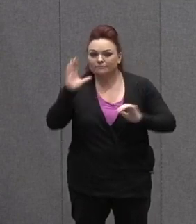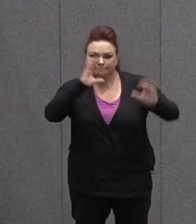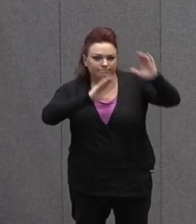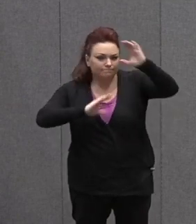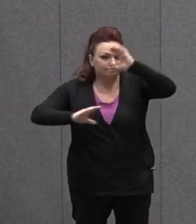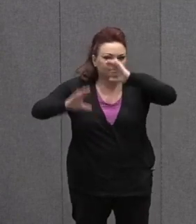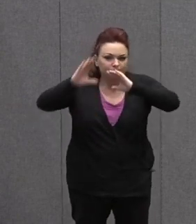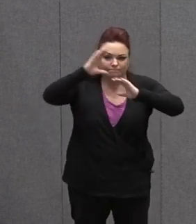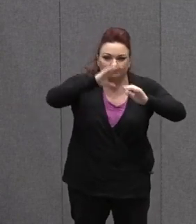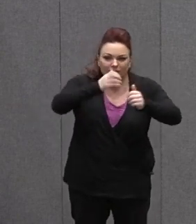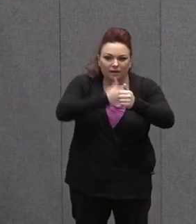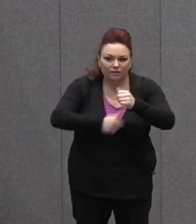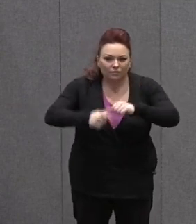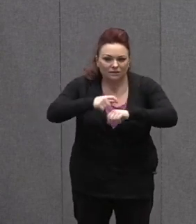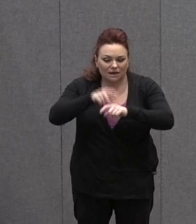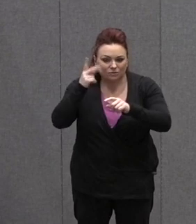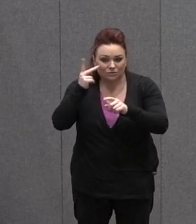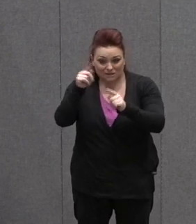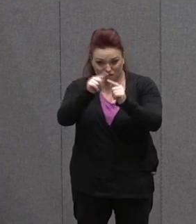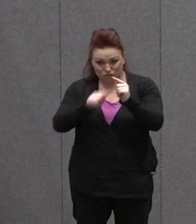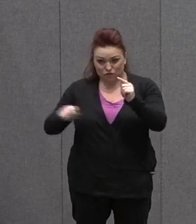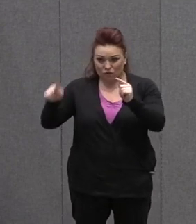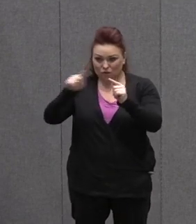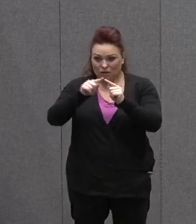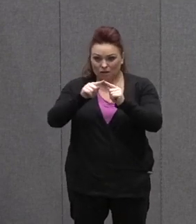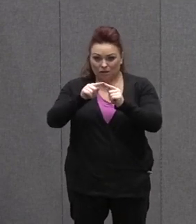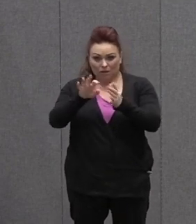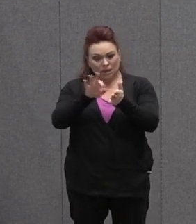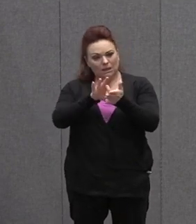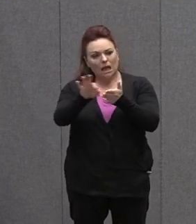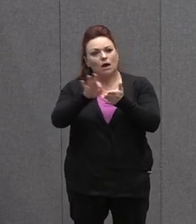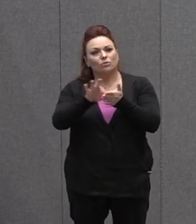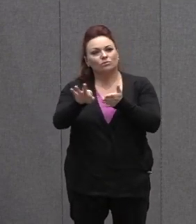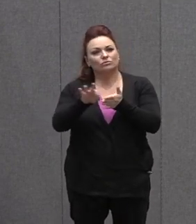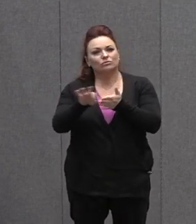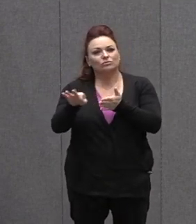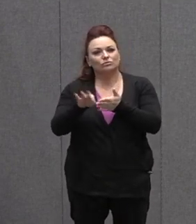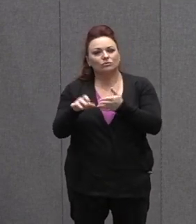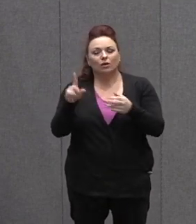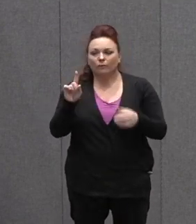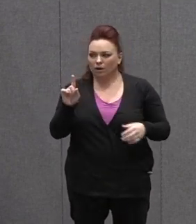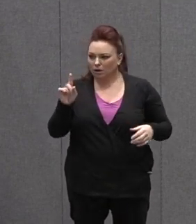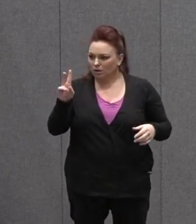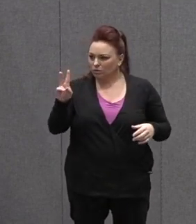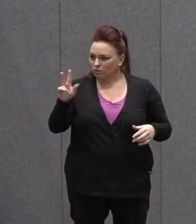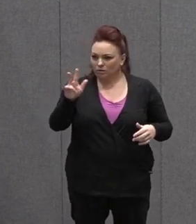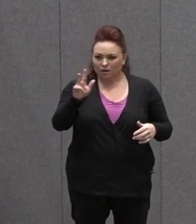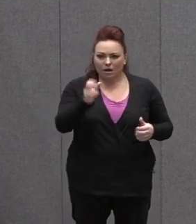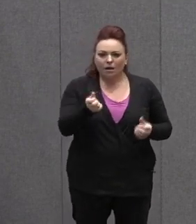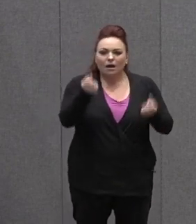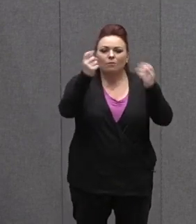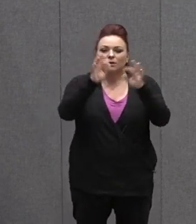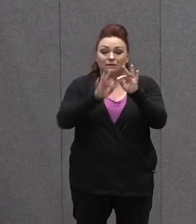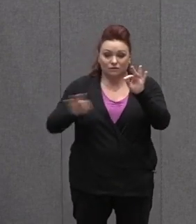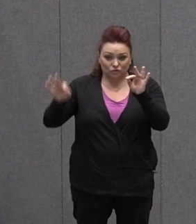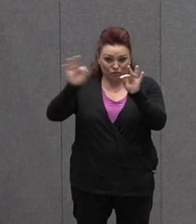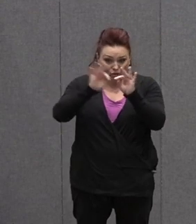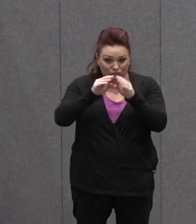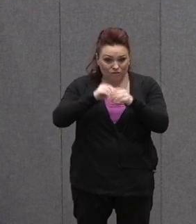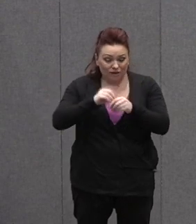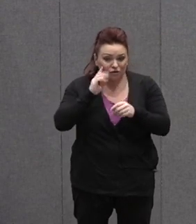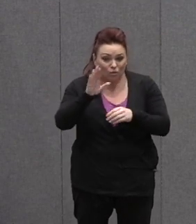and every time you see a circle, start counting how many circles you find in your house. Could you do